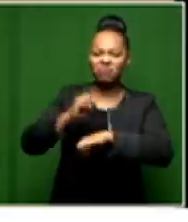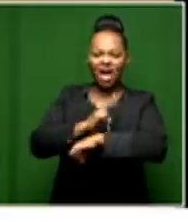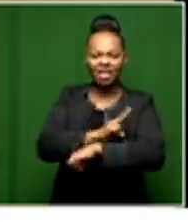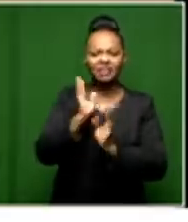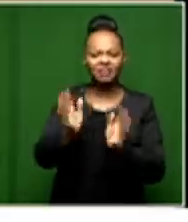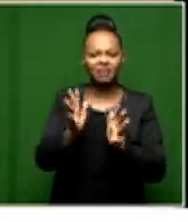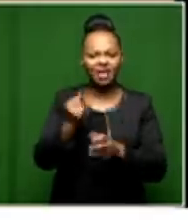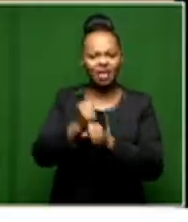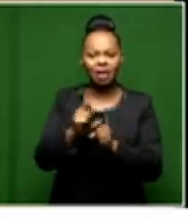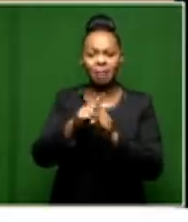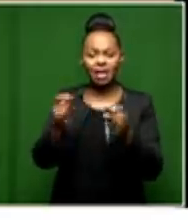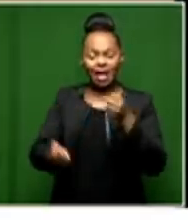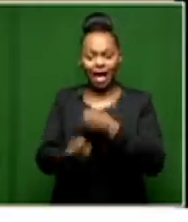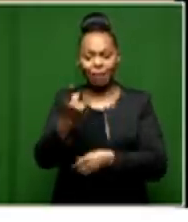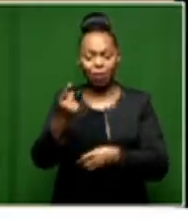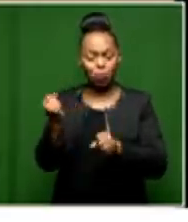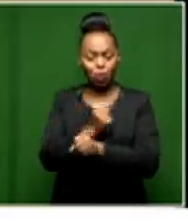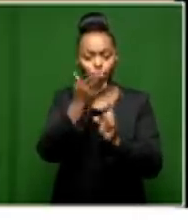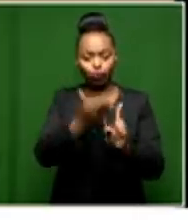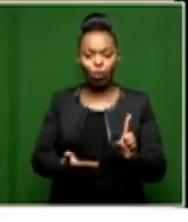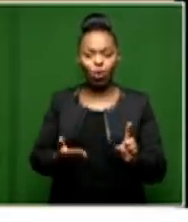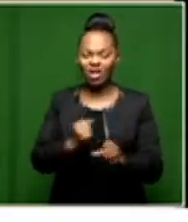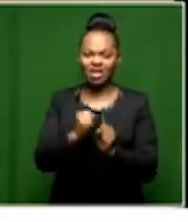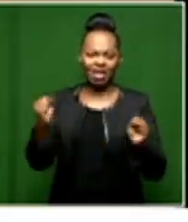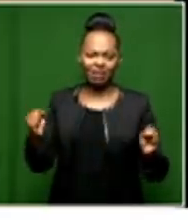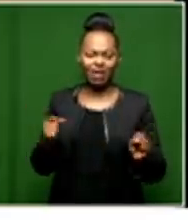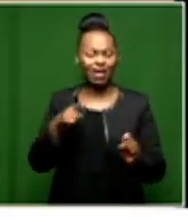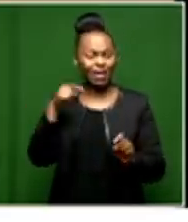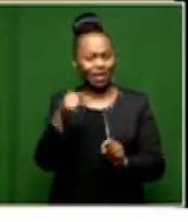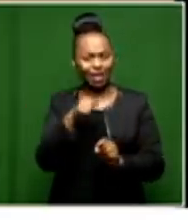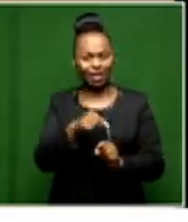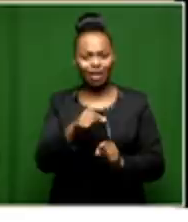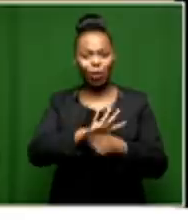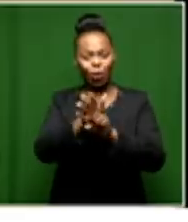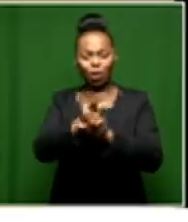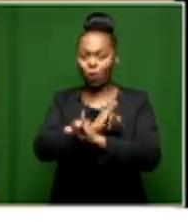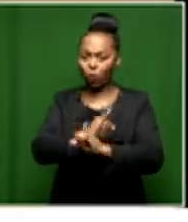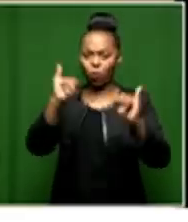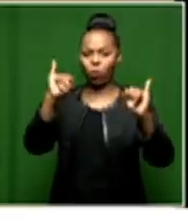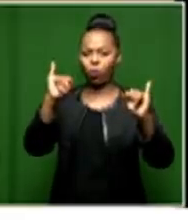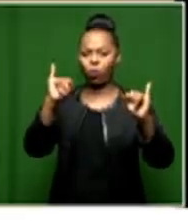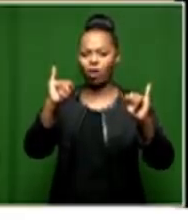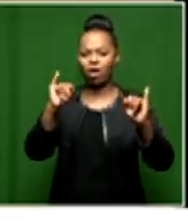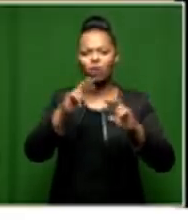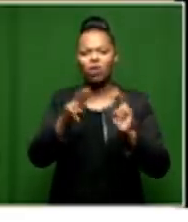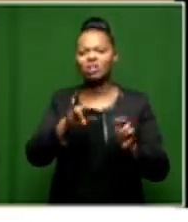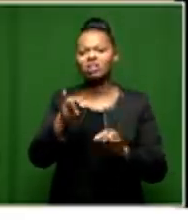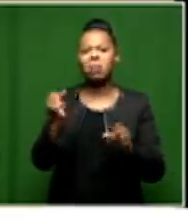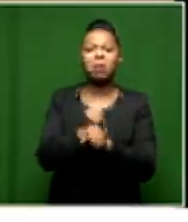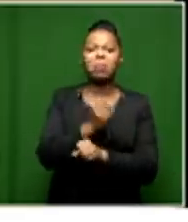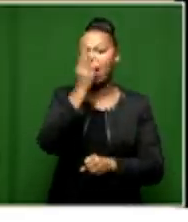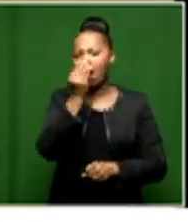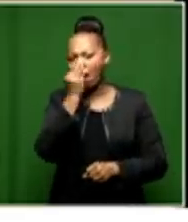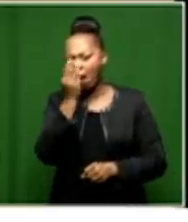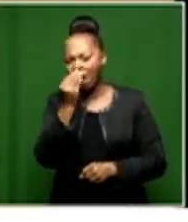my understanding is that this particular one is worse than others. It's not a flu. It's not a common cold. It is much worse than that, with